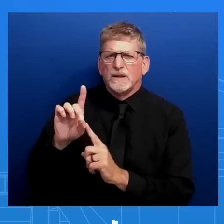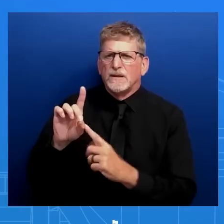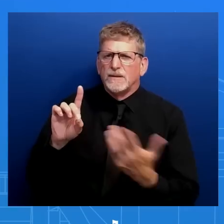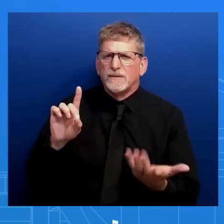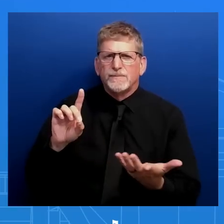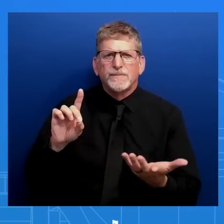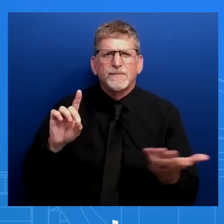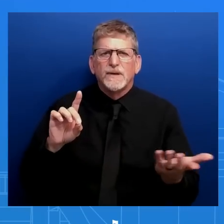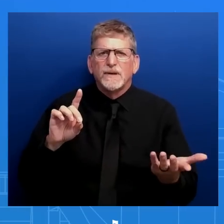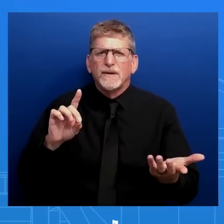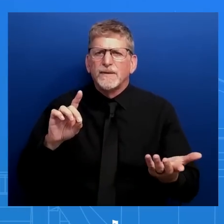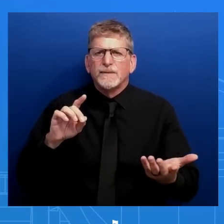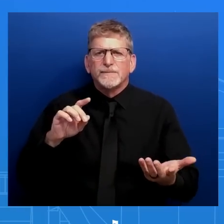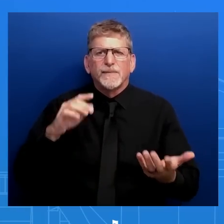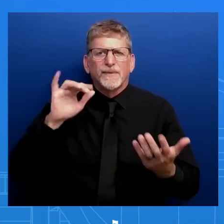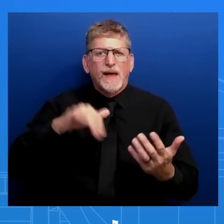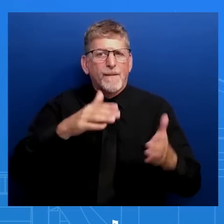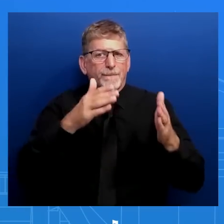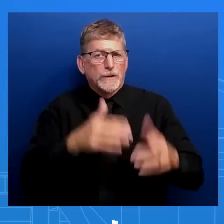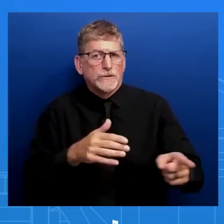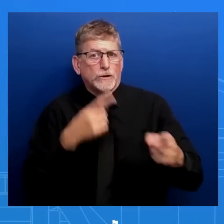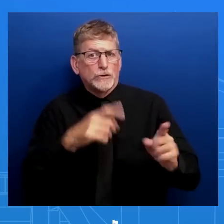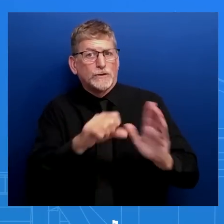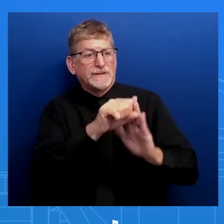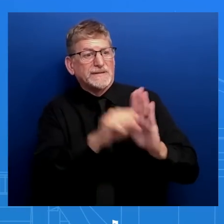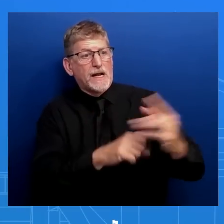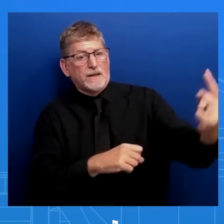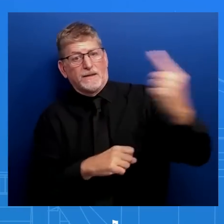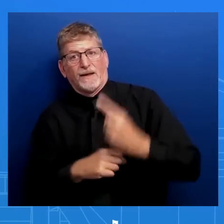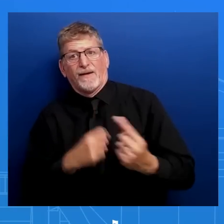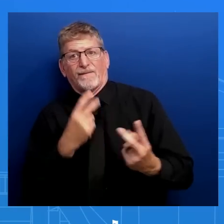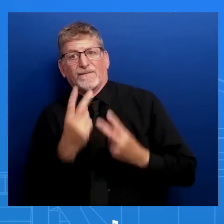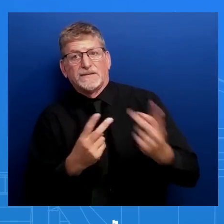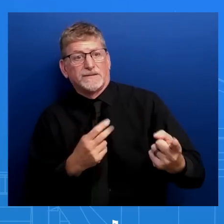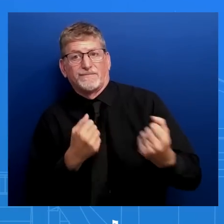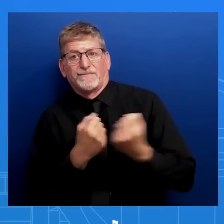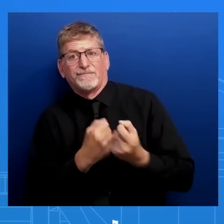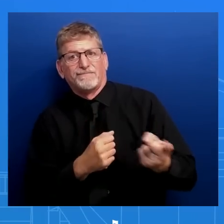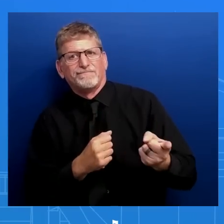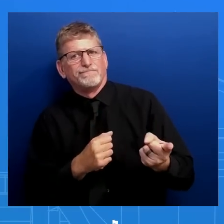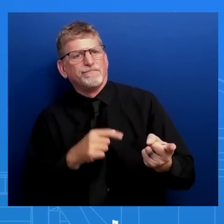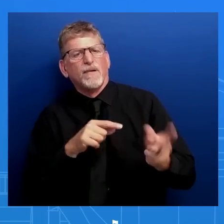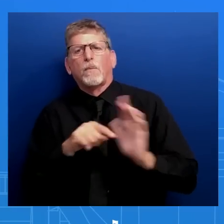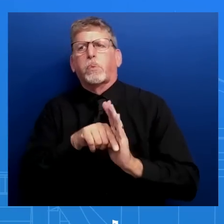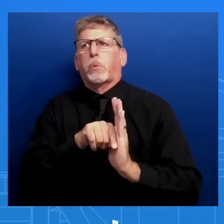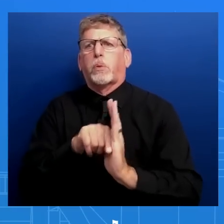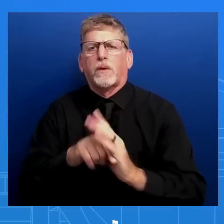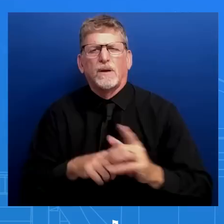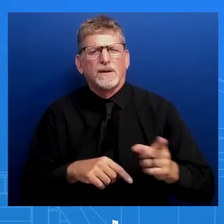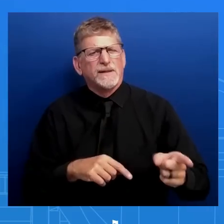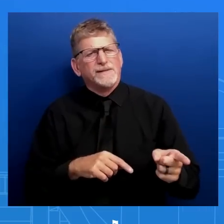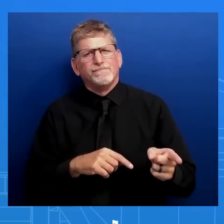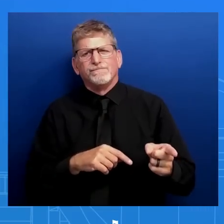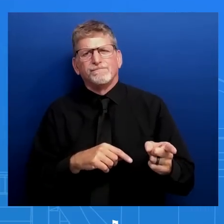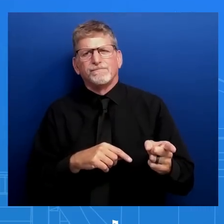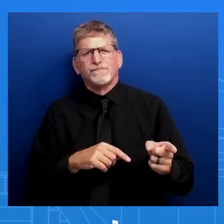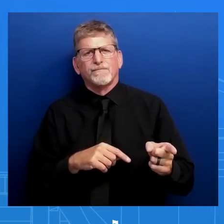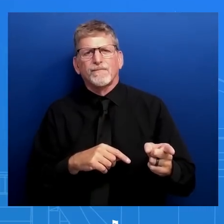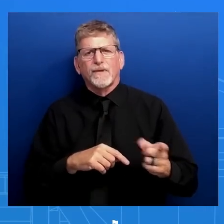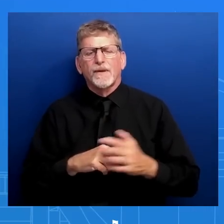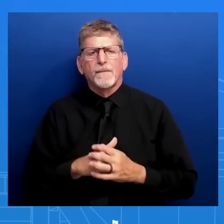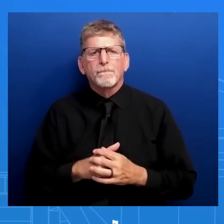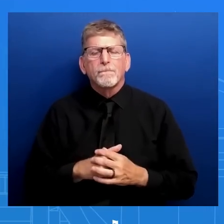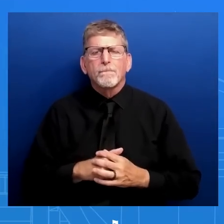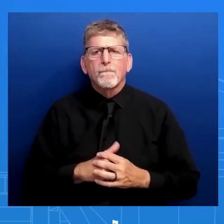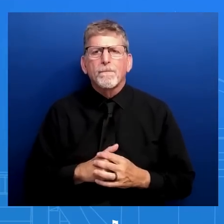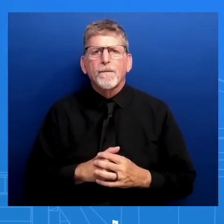Go ahead, Richard. Thank you, Kirby. So do you agree that the counteroffensive, the Ukraine counteroffensive, has gone